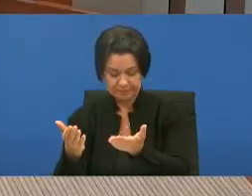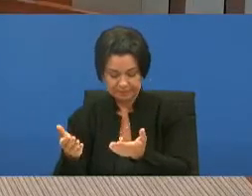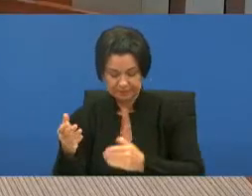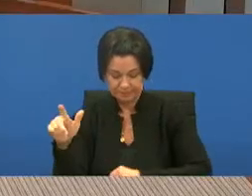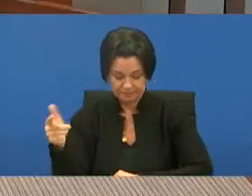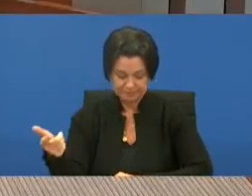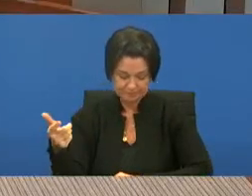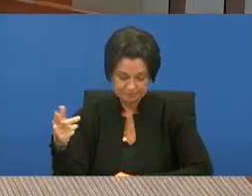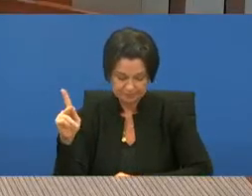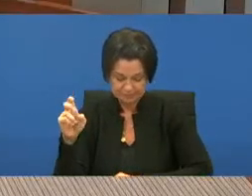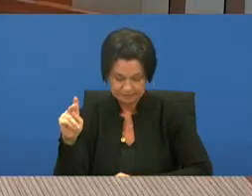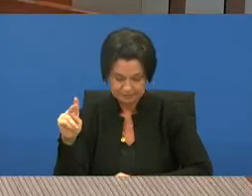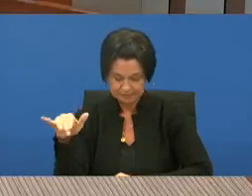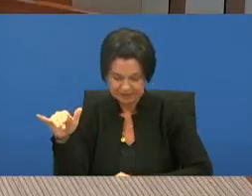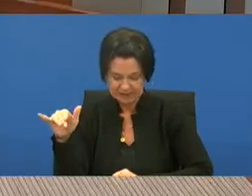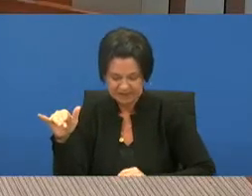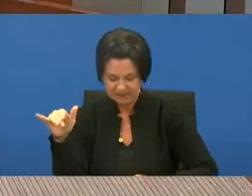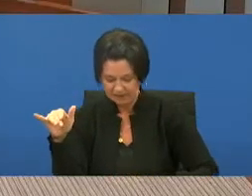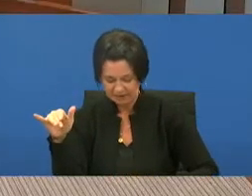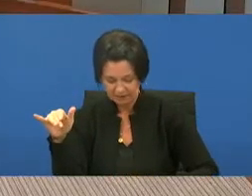Second by Councilman Kennedy. Any opposed?